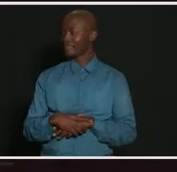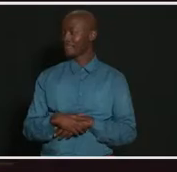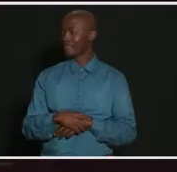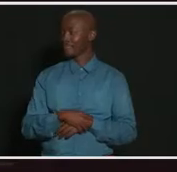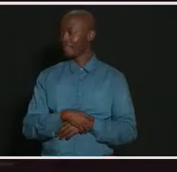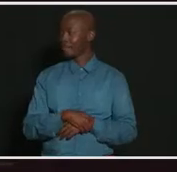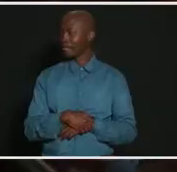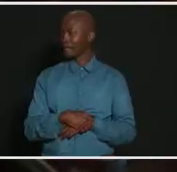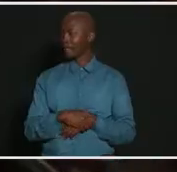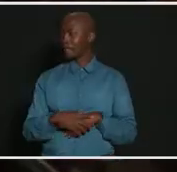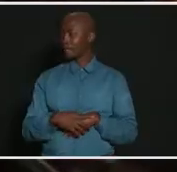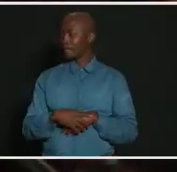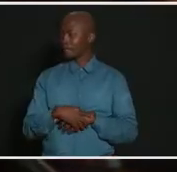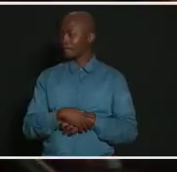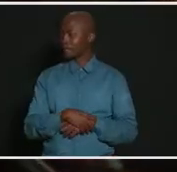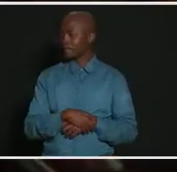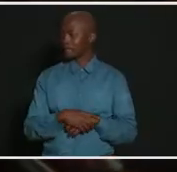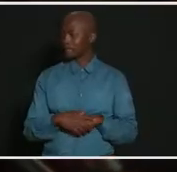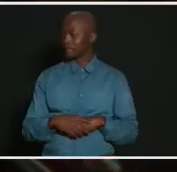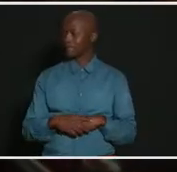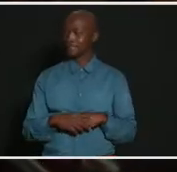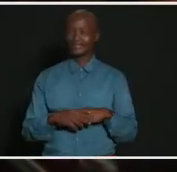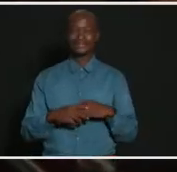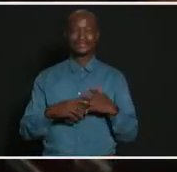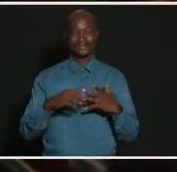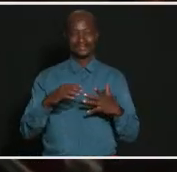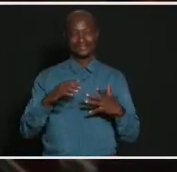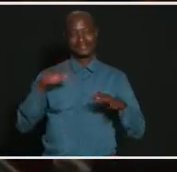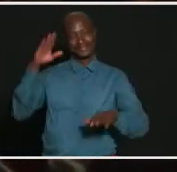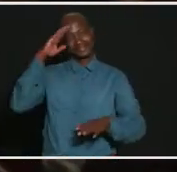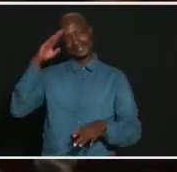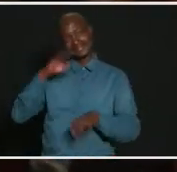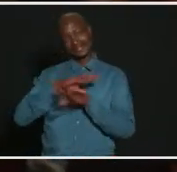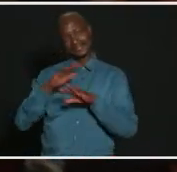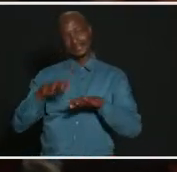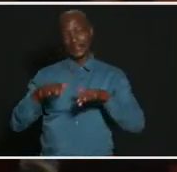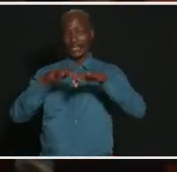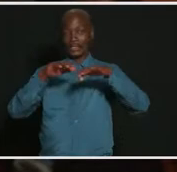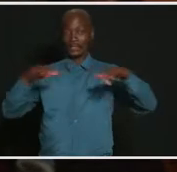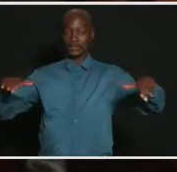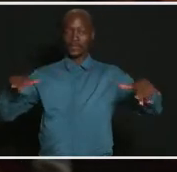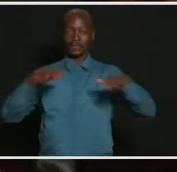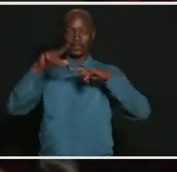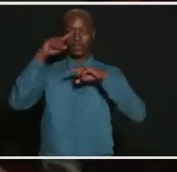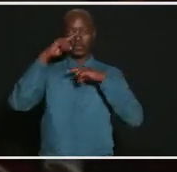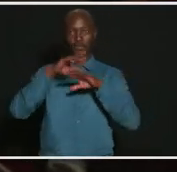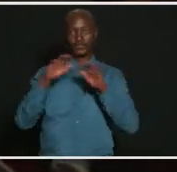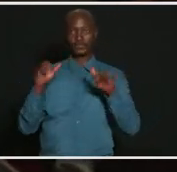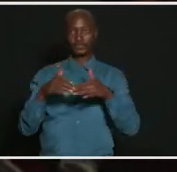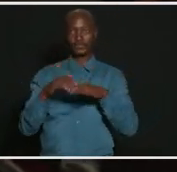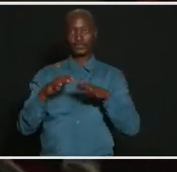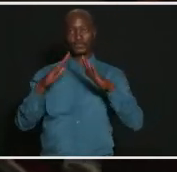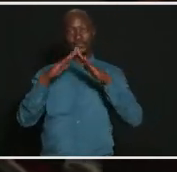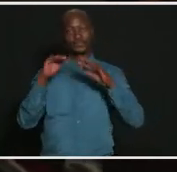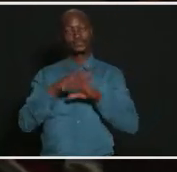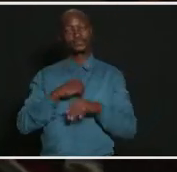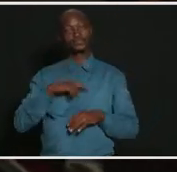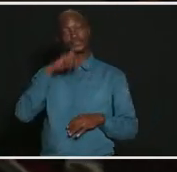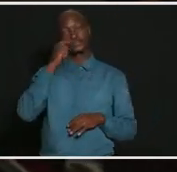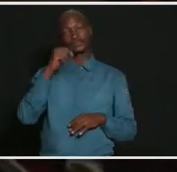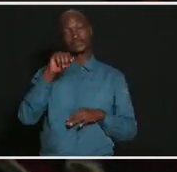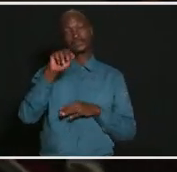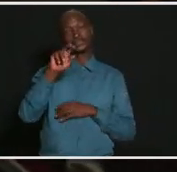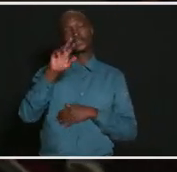good afternoon everyone I'd like to greet the portfolio committee sitting in front of me and everybody in the house my name